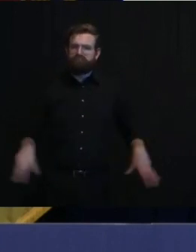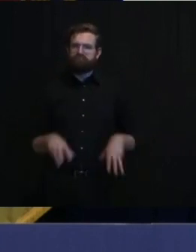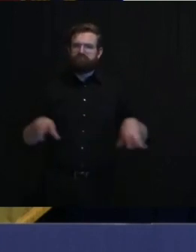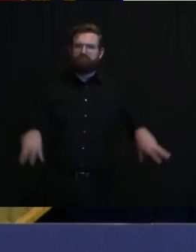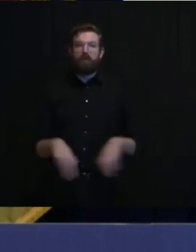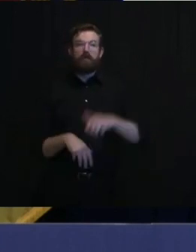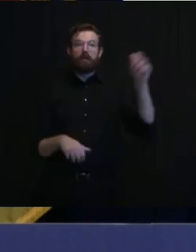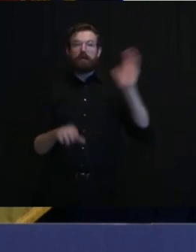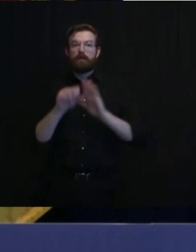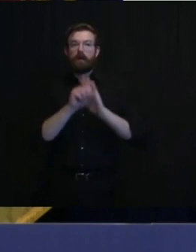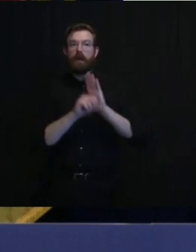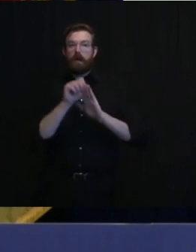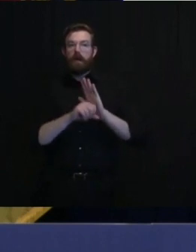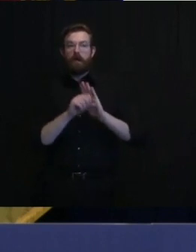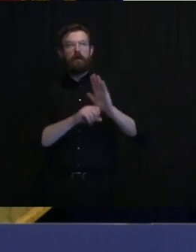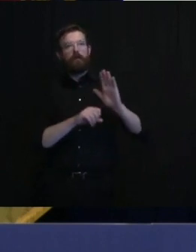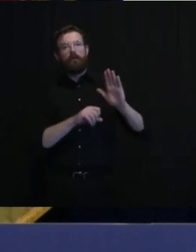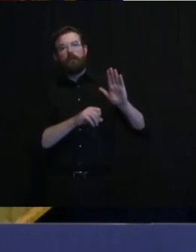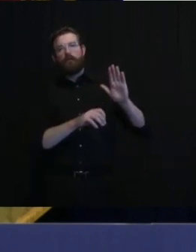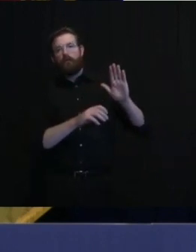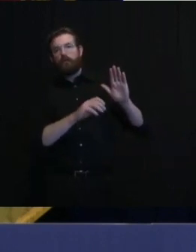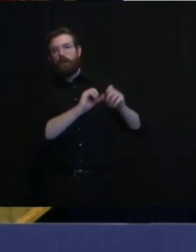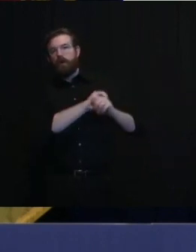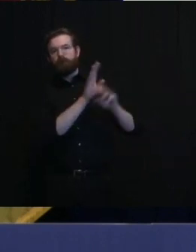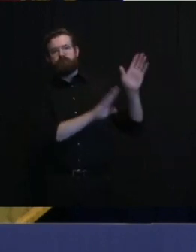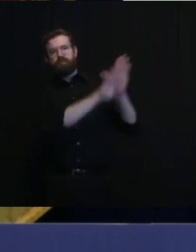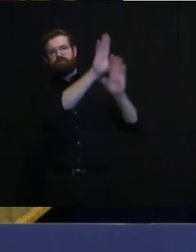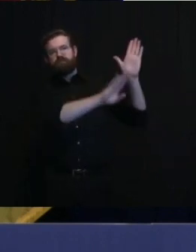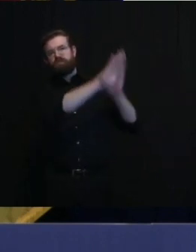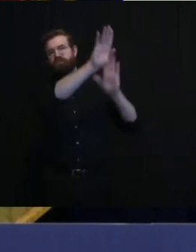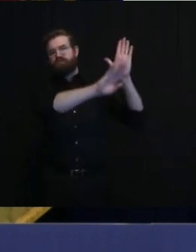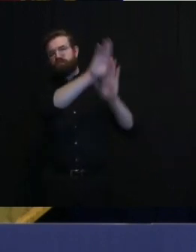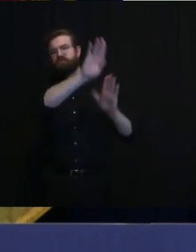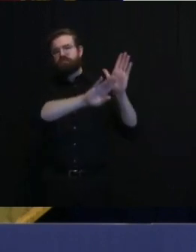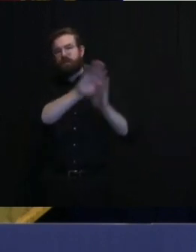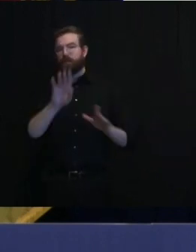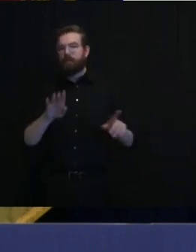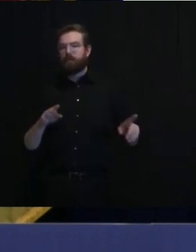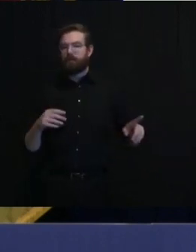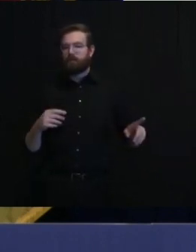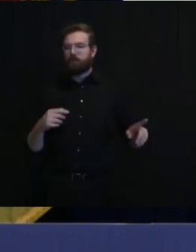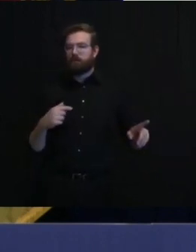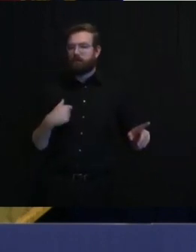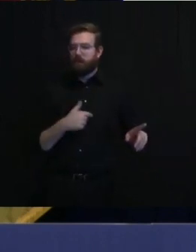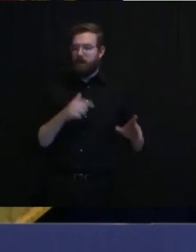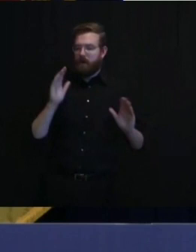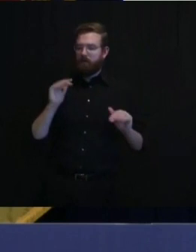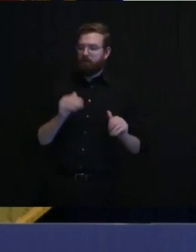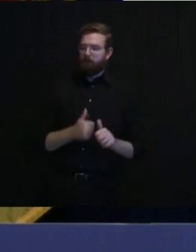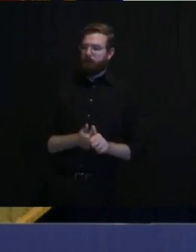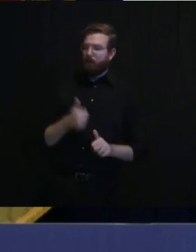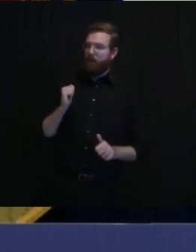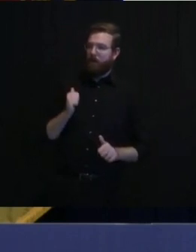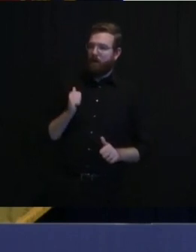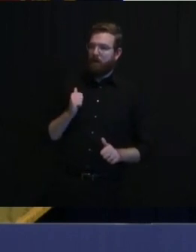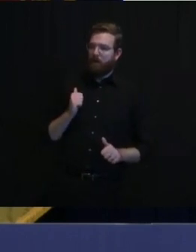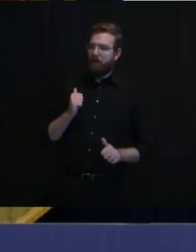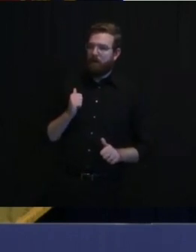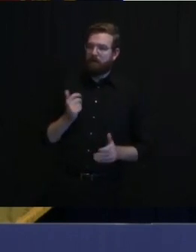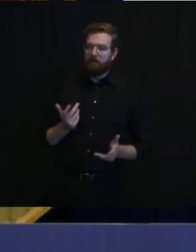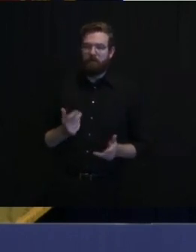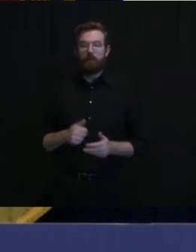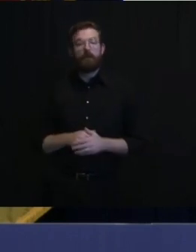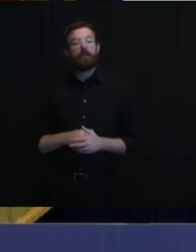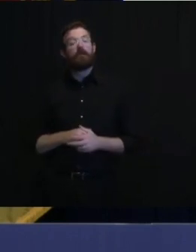why is we keep seeing 70 out of 71? Has one hospital been sleeping, or? No, it's lately it's been 71. The past several days